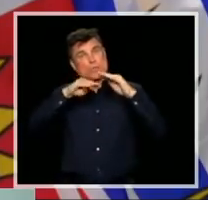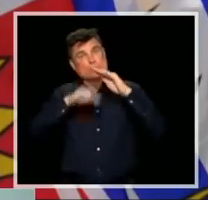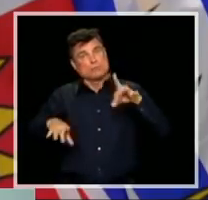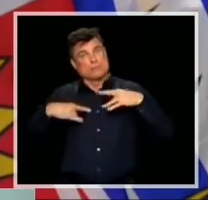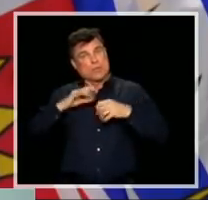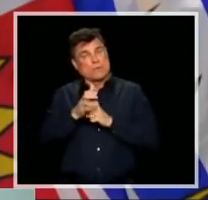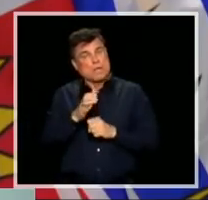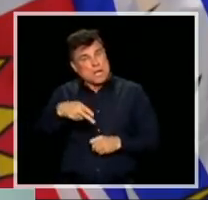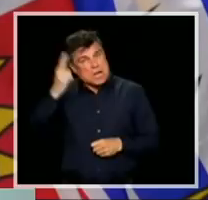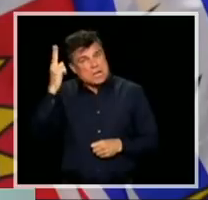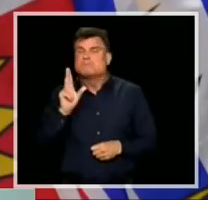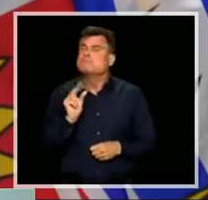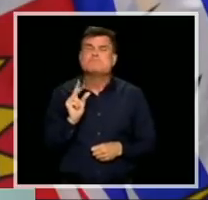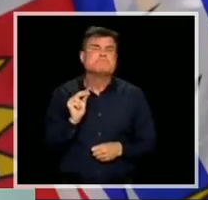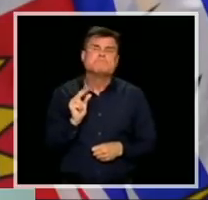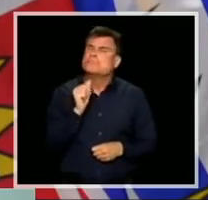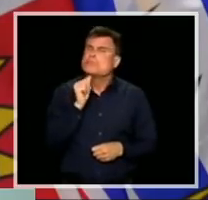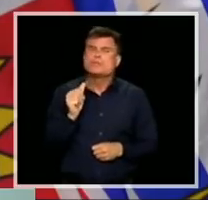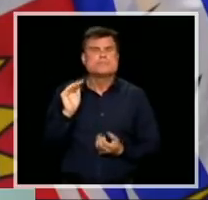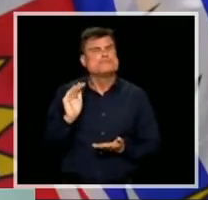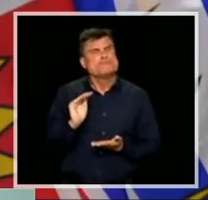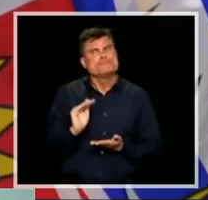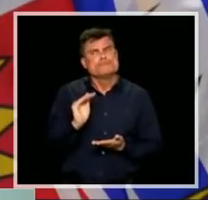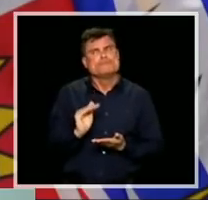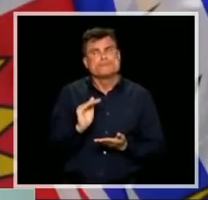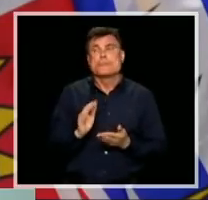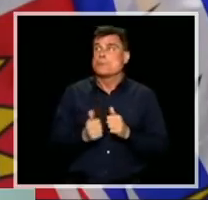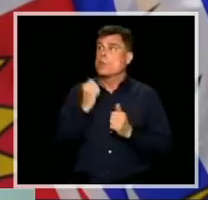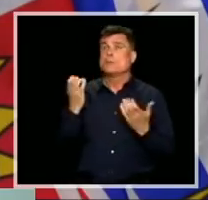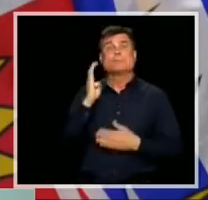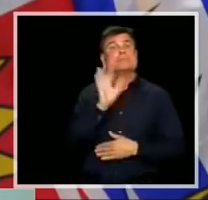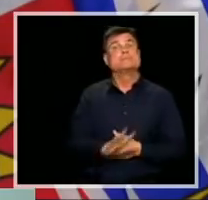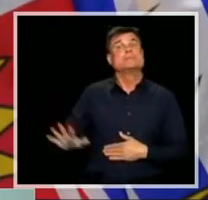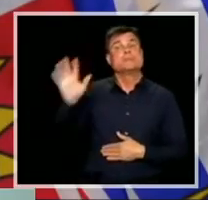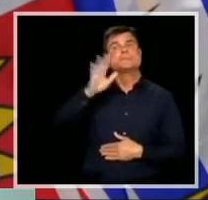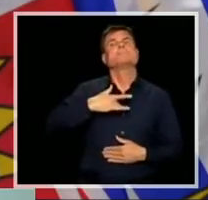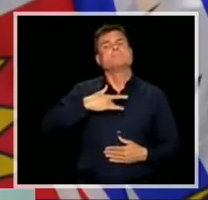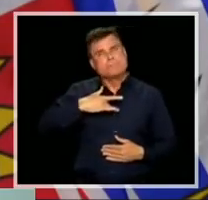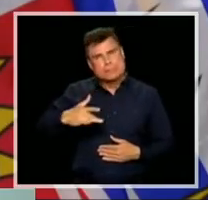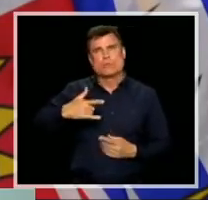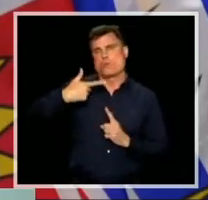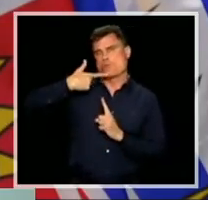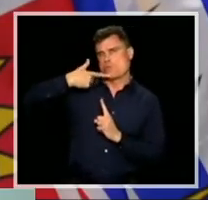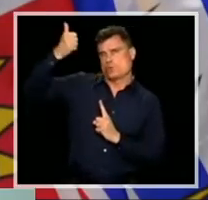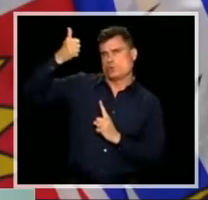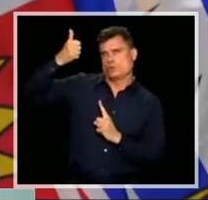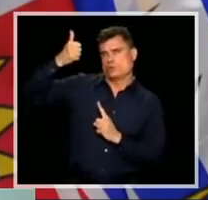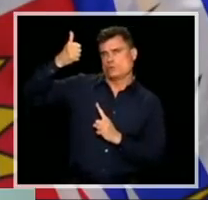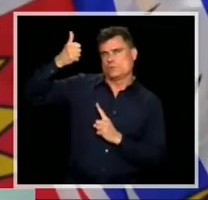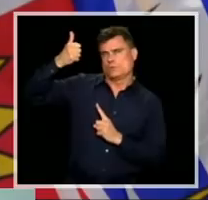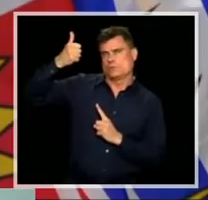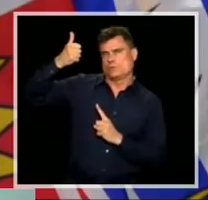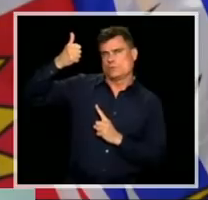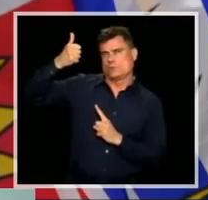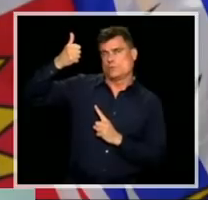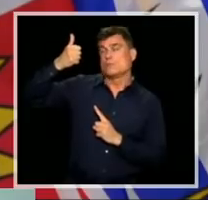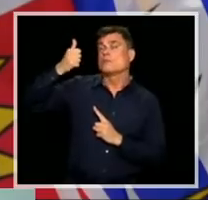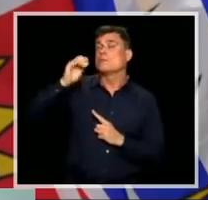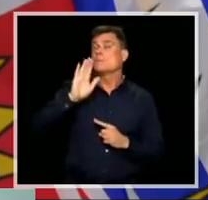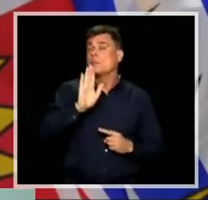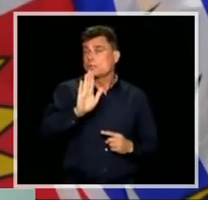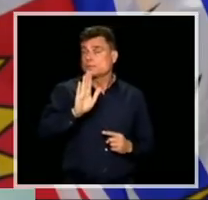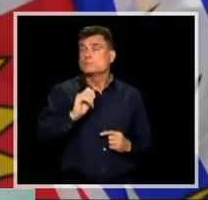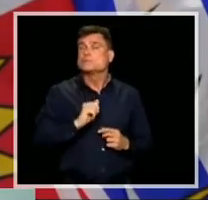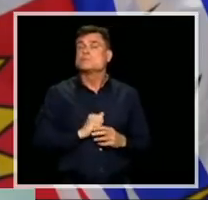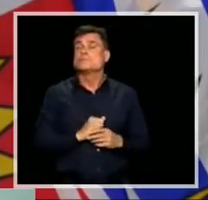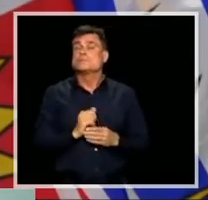of serology, it's been a challenge. And we keep saying, and I was actually saying this to Dr. Krajden recently, you keep telling